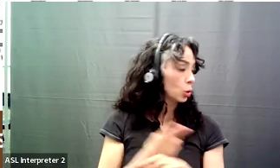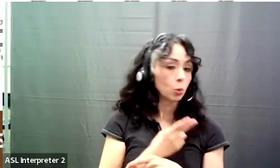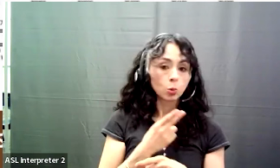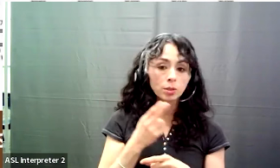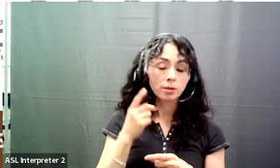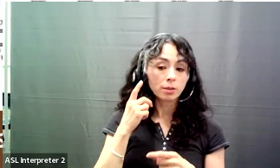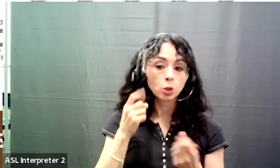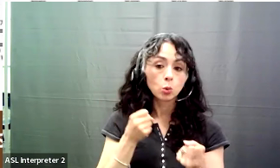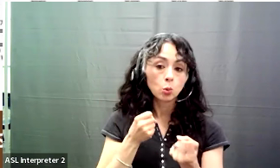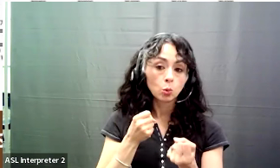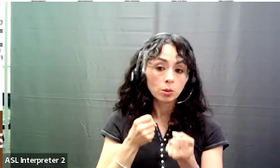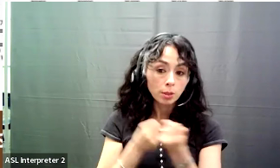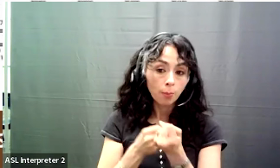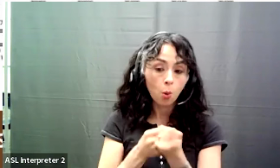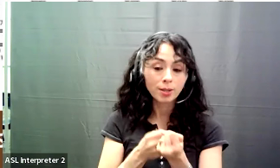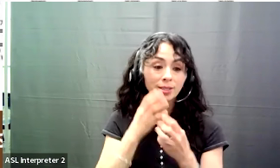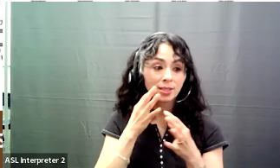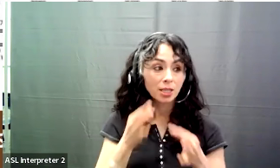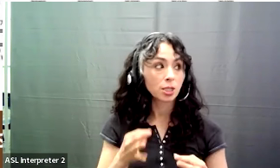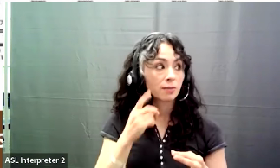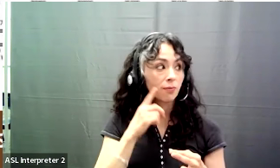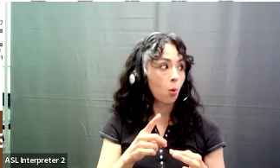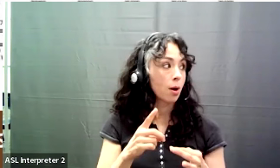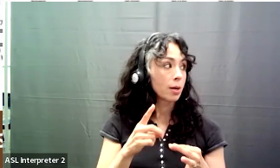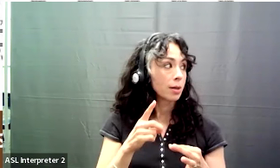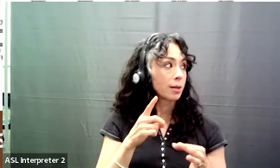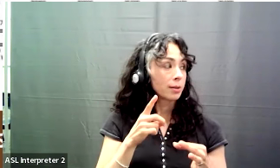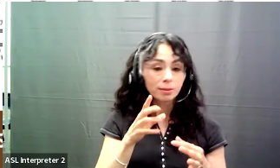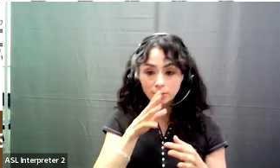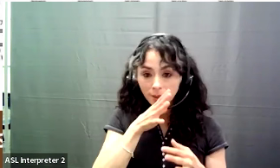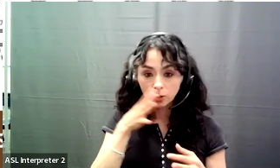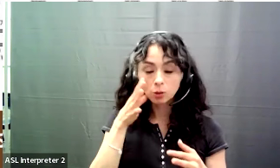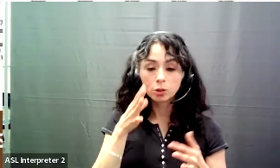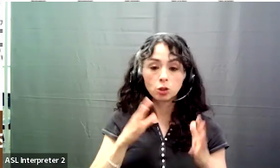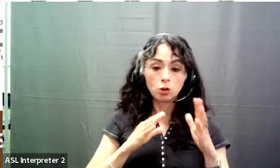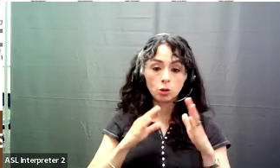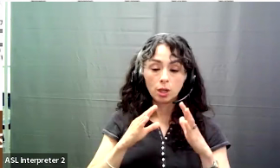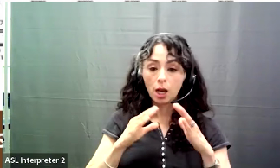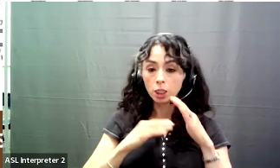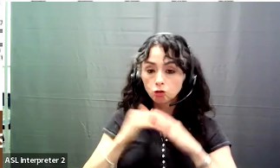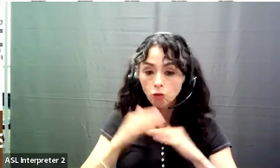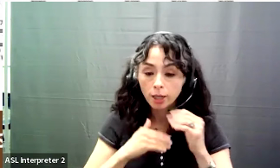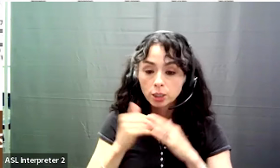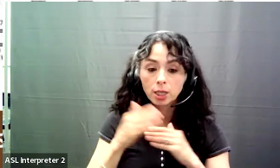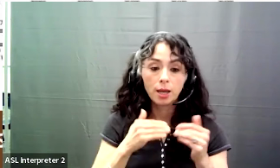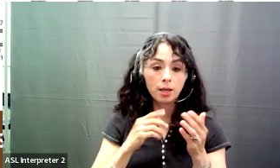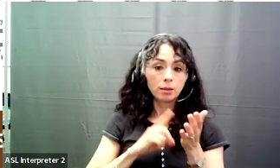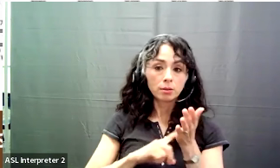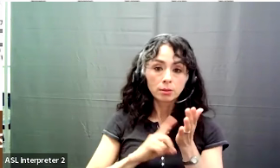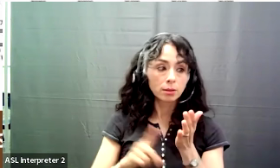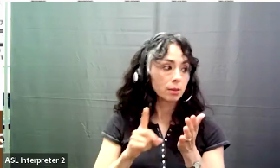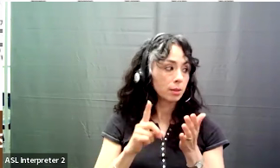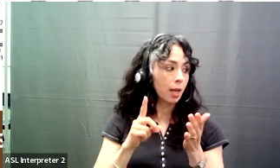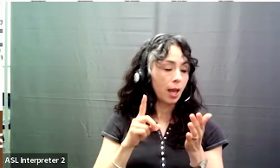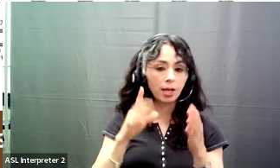support decisions in farming, construction, conservation, research, and education.